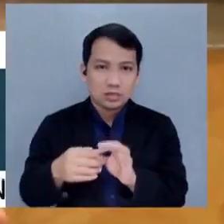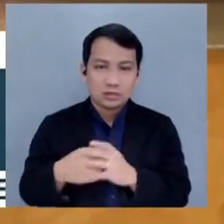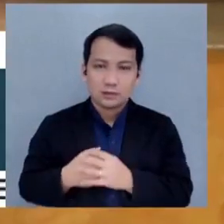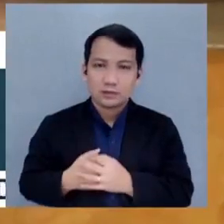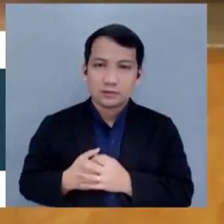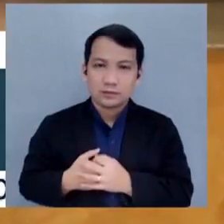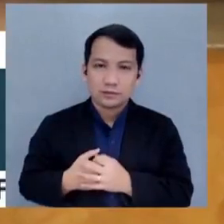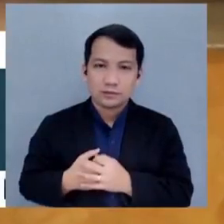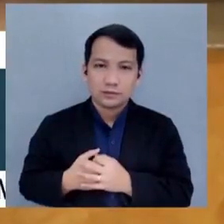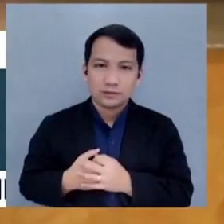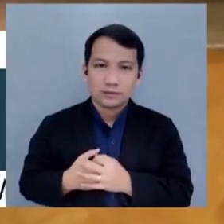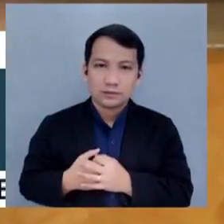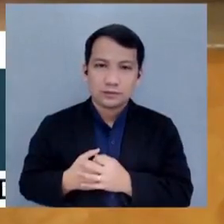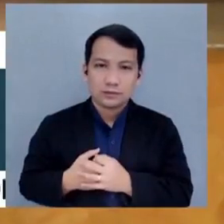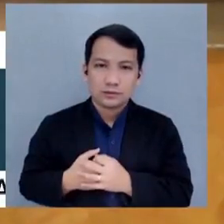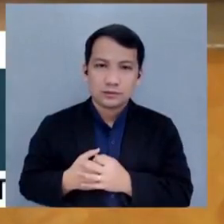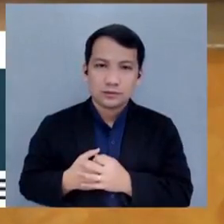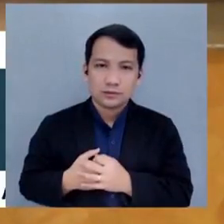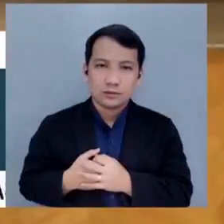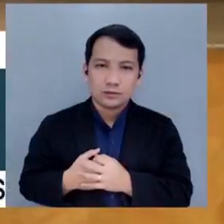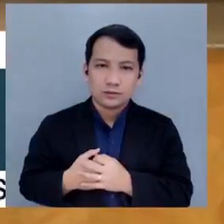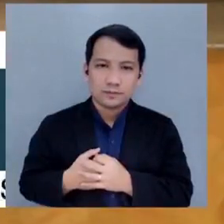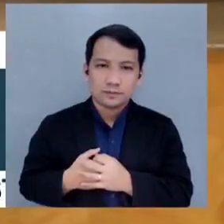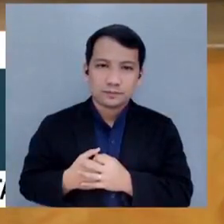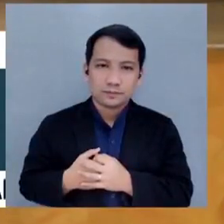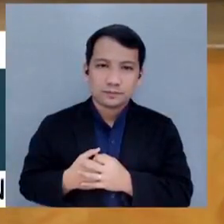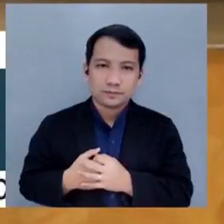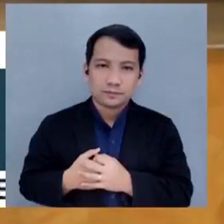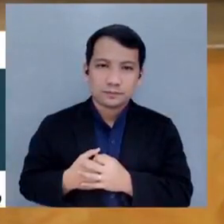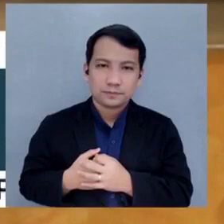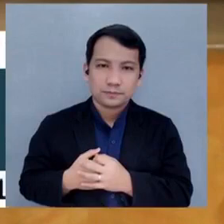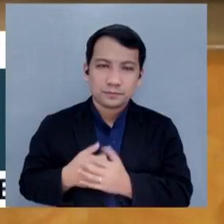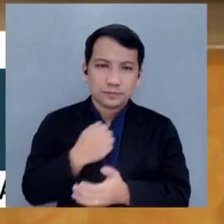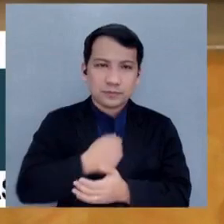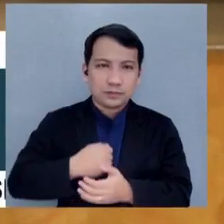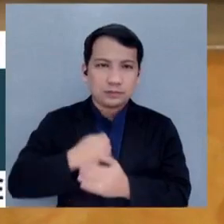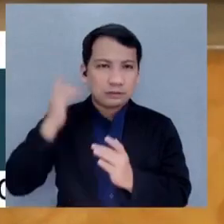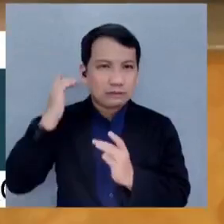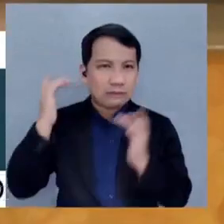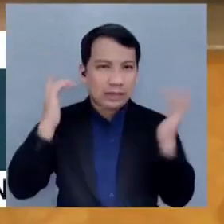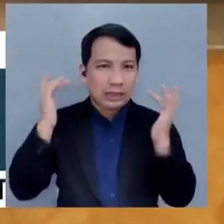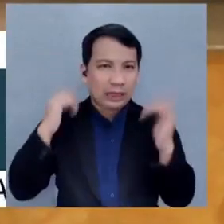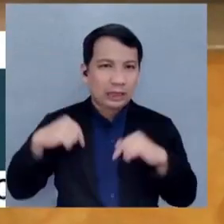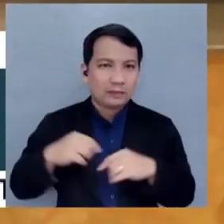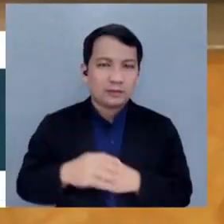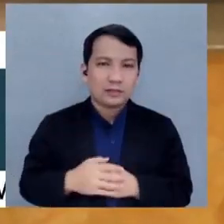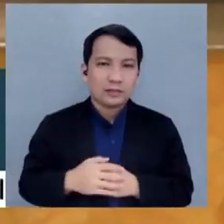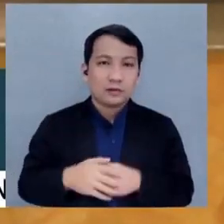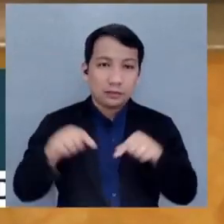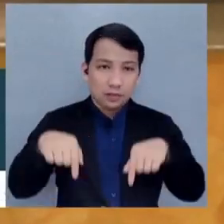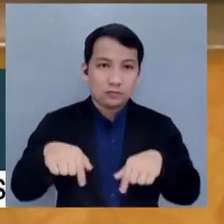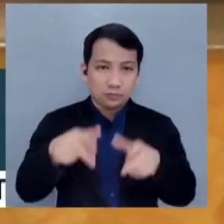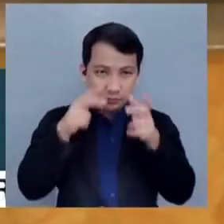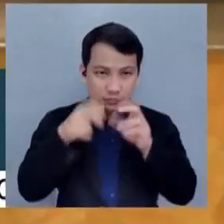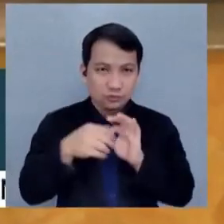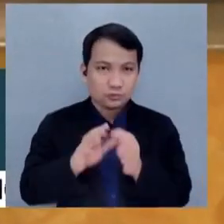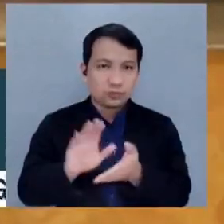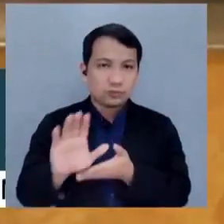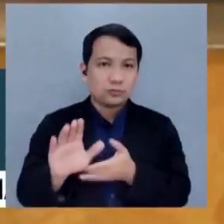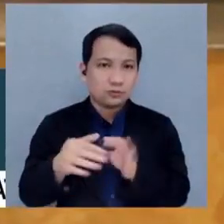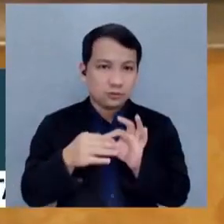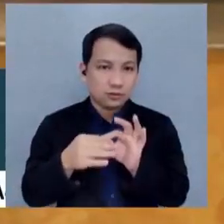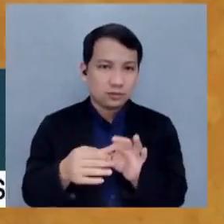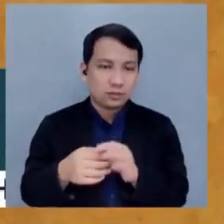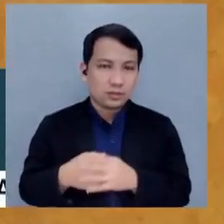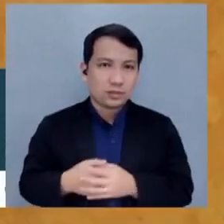in AI fluency and cybersecurity very, very soon. This will focus on some curriculum courses in